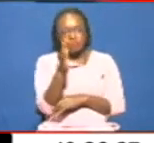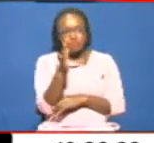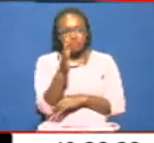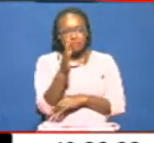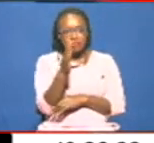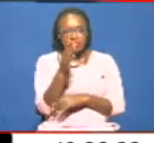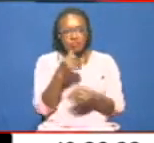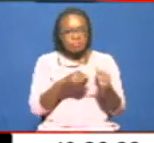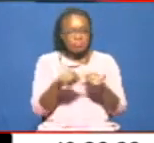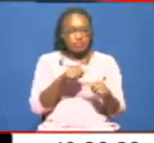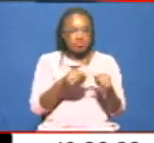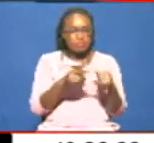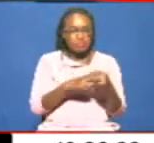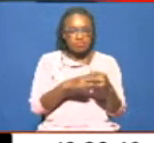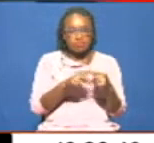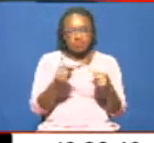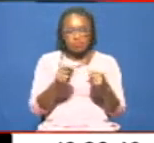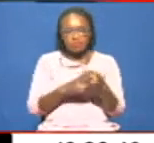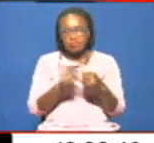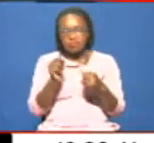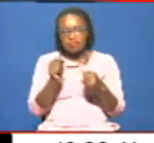about 7.2%.